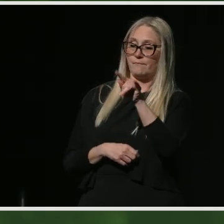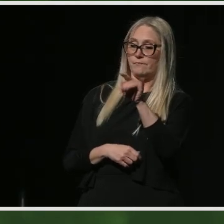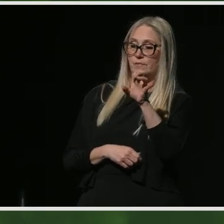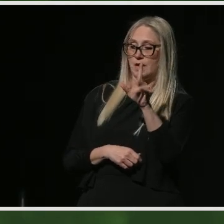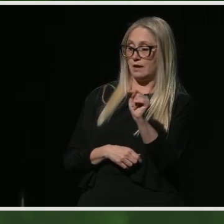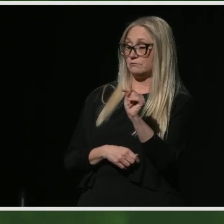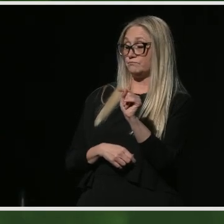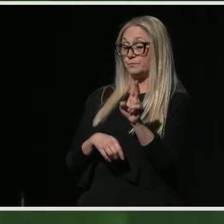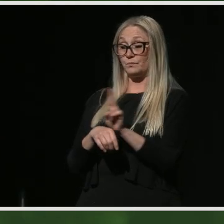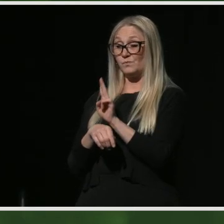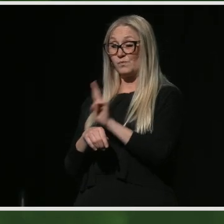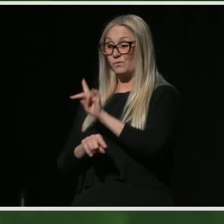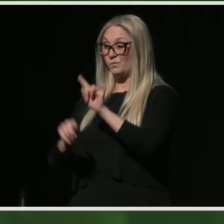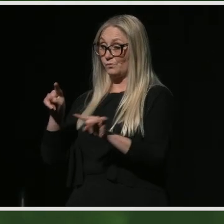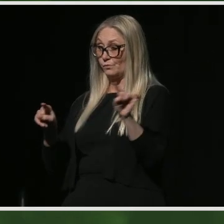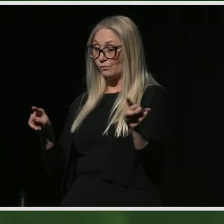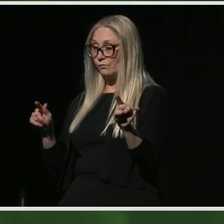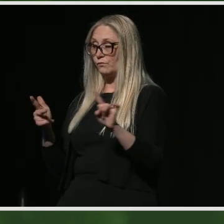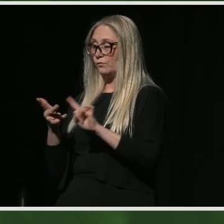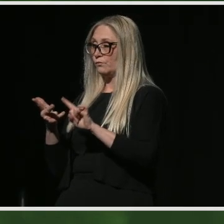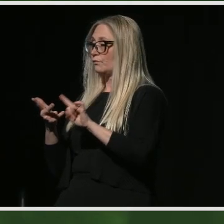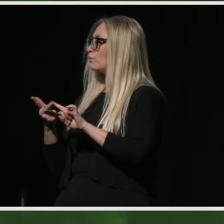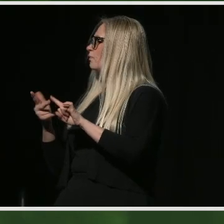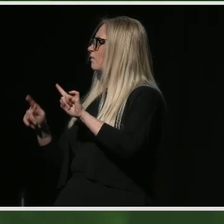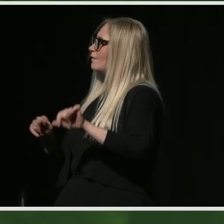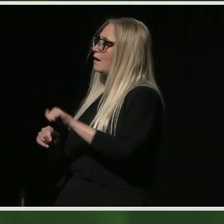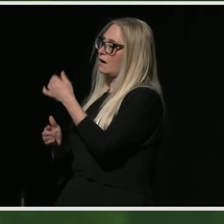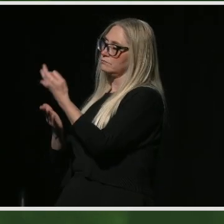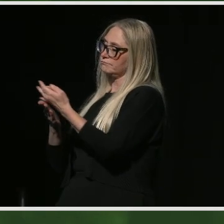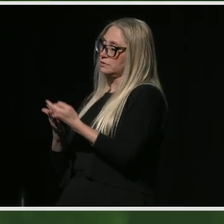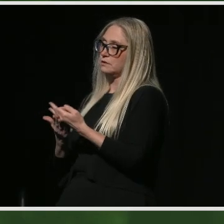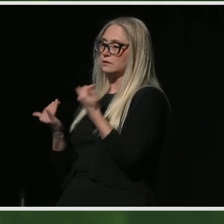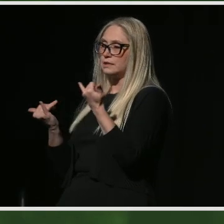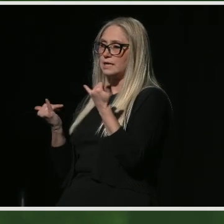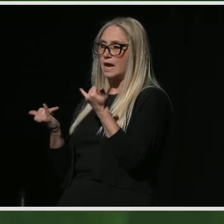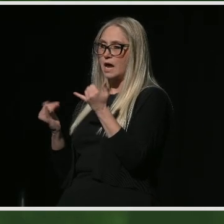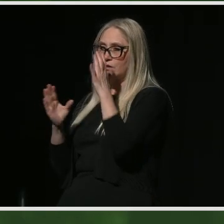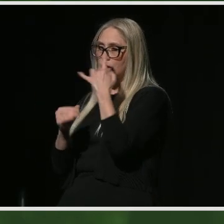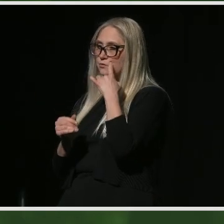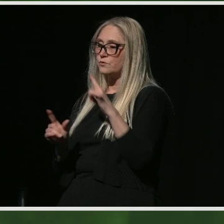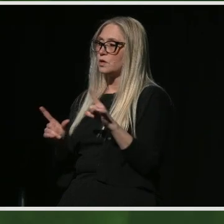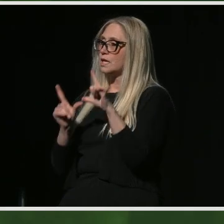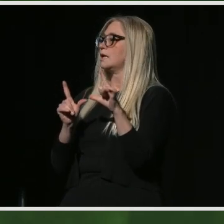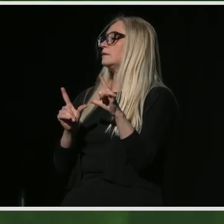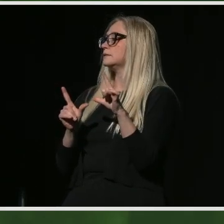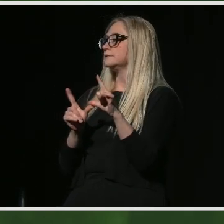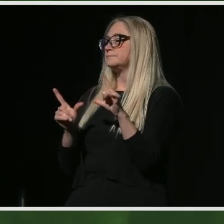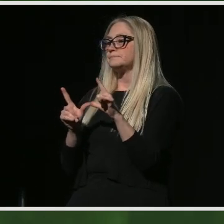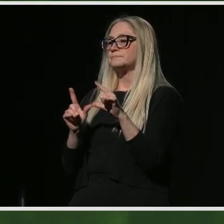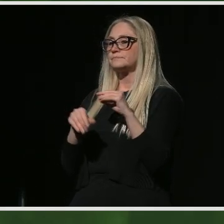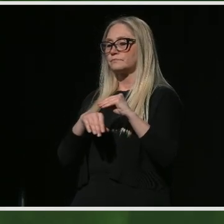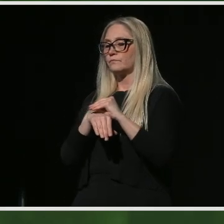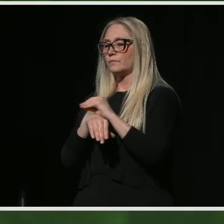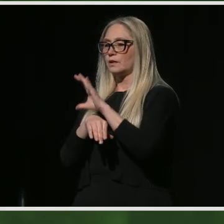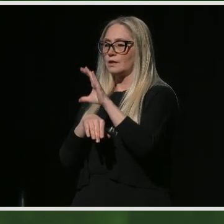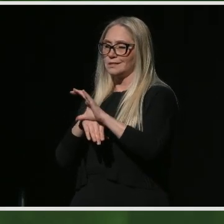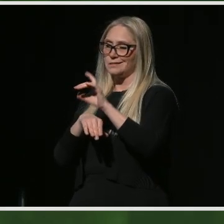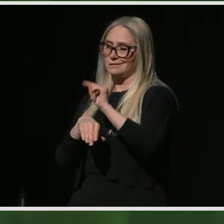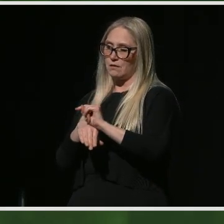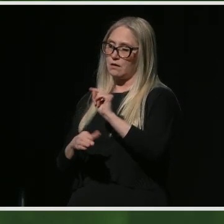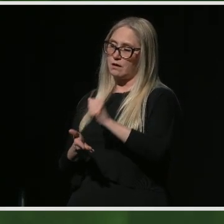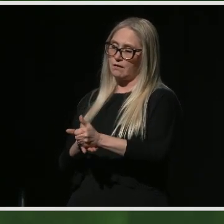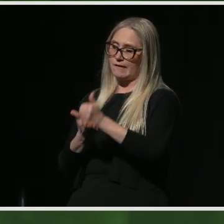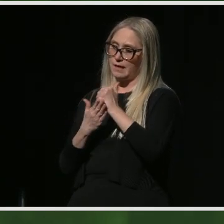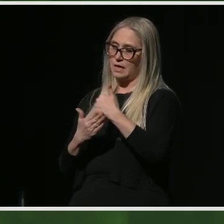form factors, we're currently seeking a licensing consultant in upstate New York who can help us to adapt this